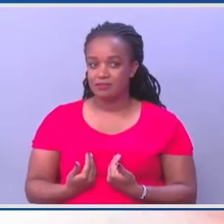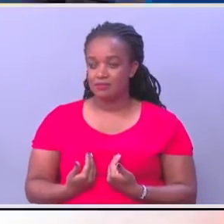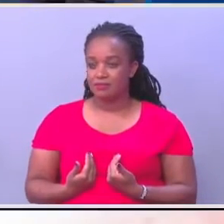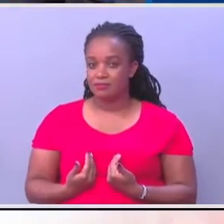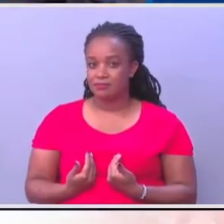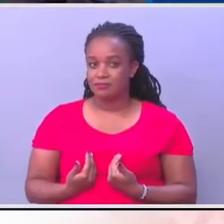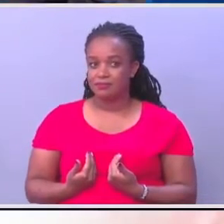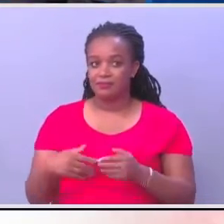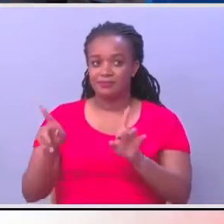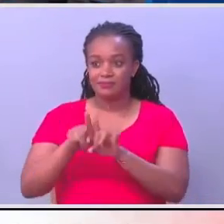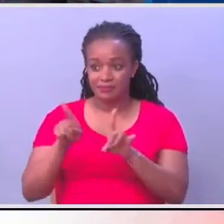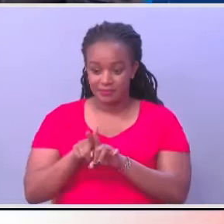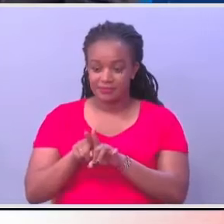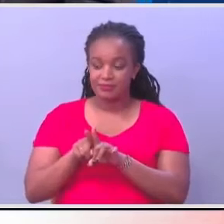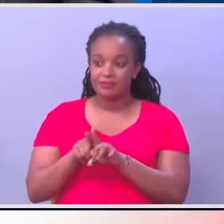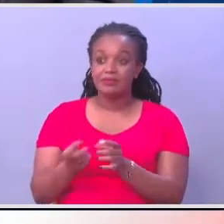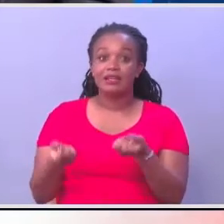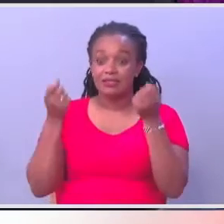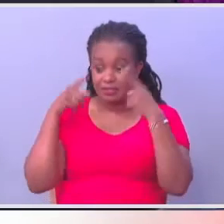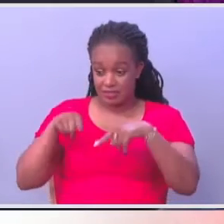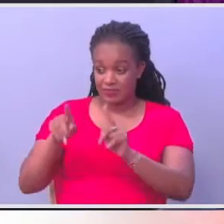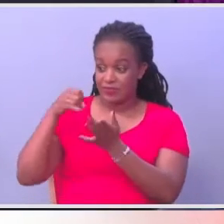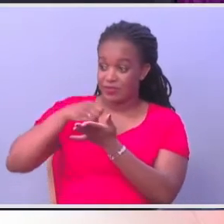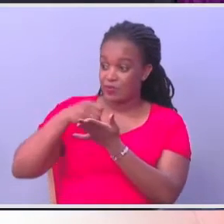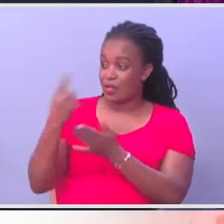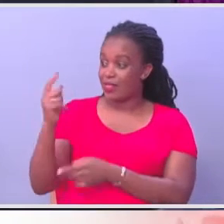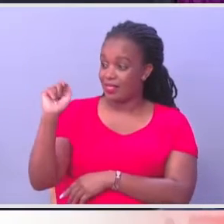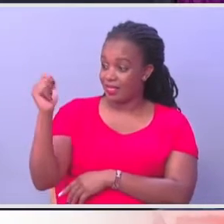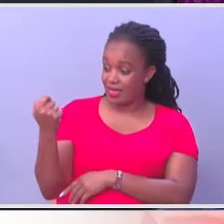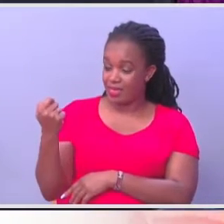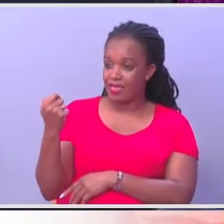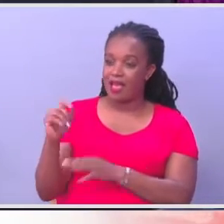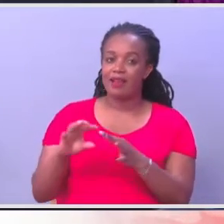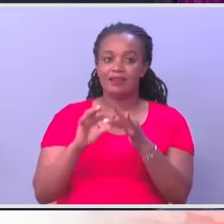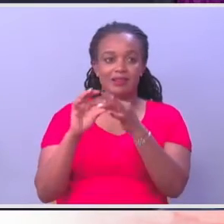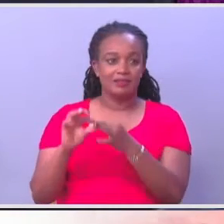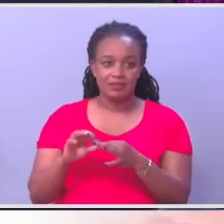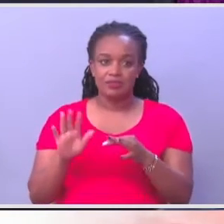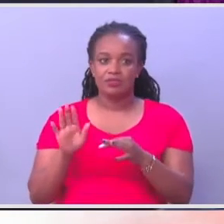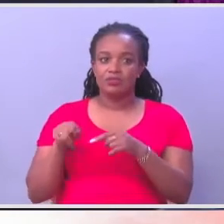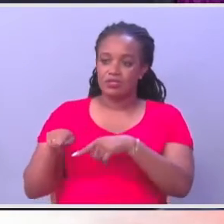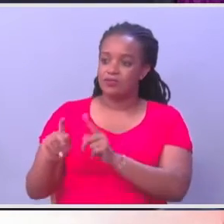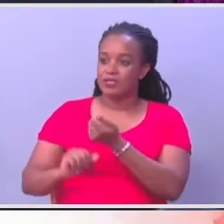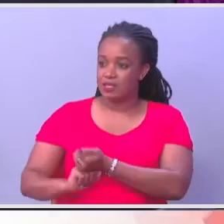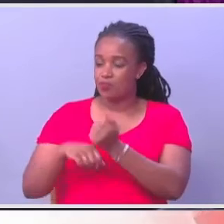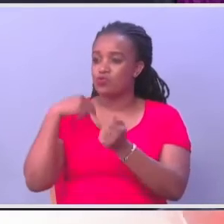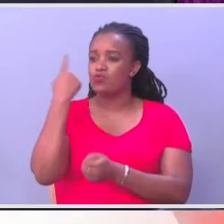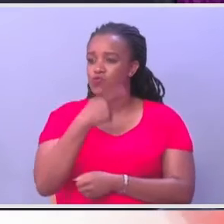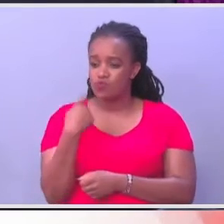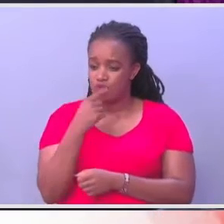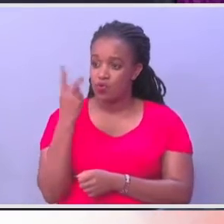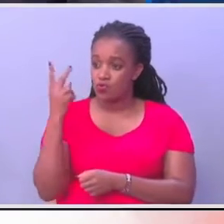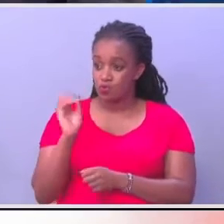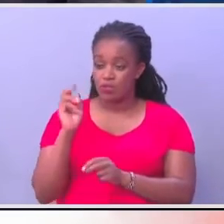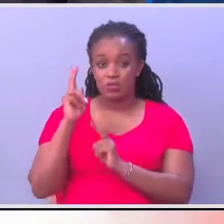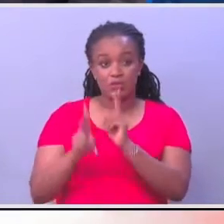right. And given that he says he's part of the One Kenya Alliance, well, he says, who will your faction, your side support so the far, 2022